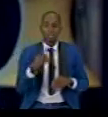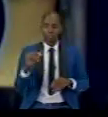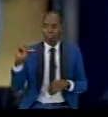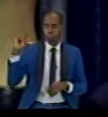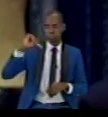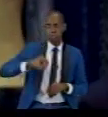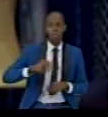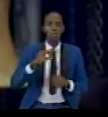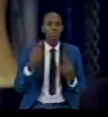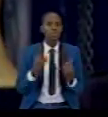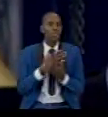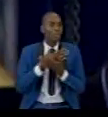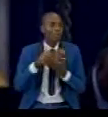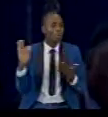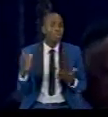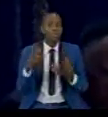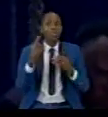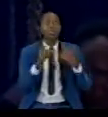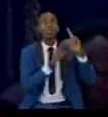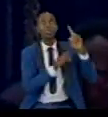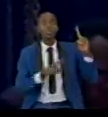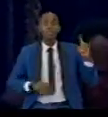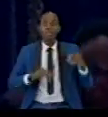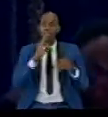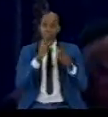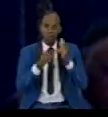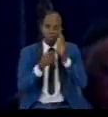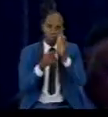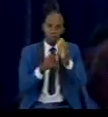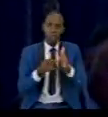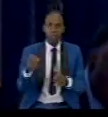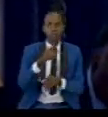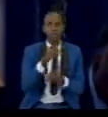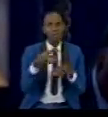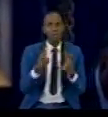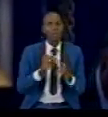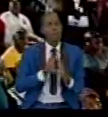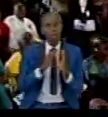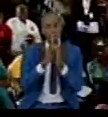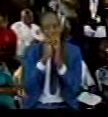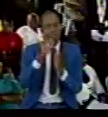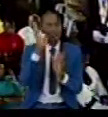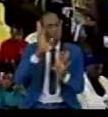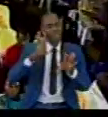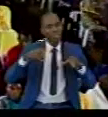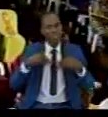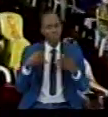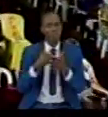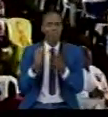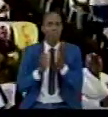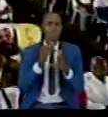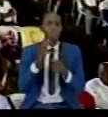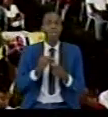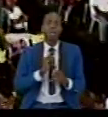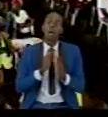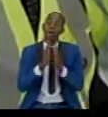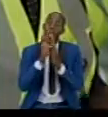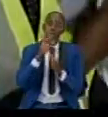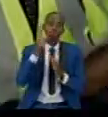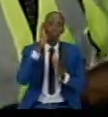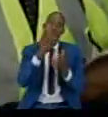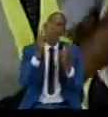away the Lord is showing you the way I pray you will come I said I pray your